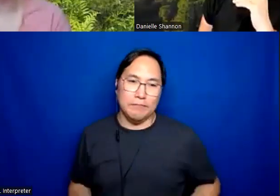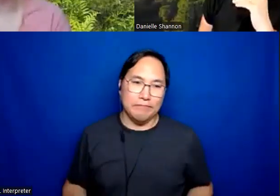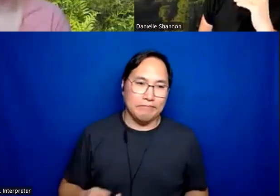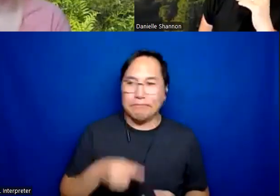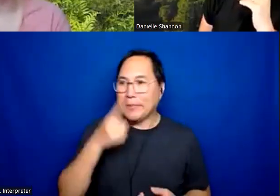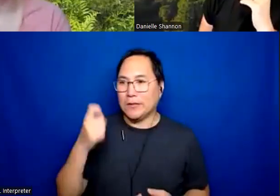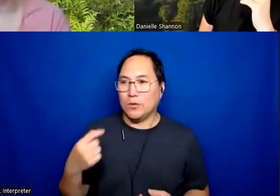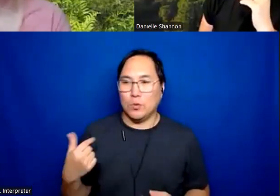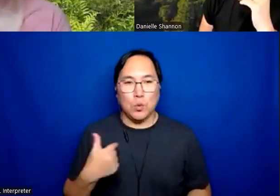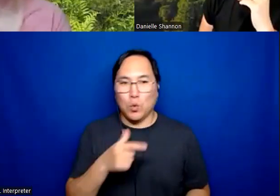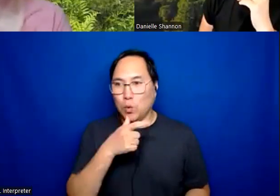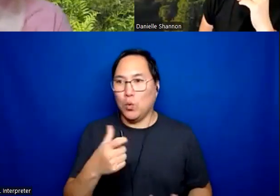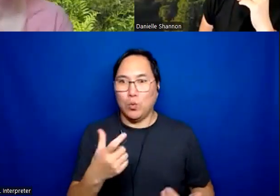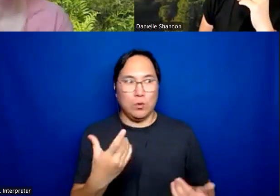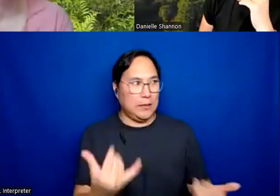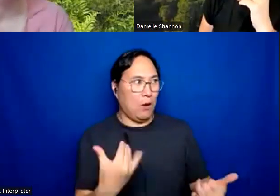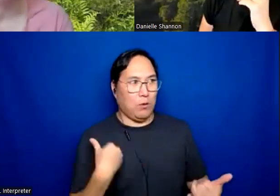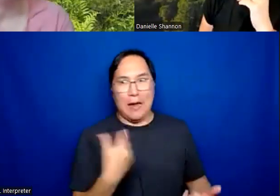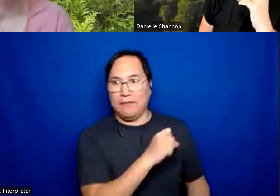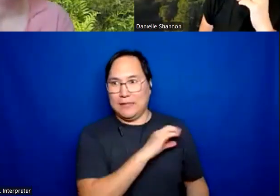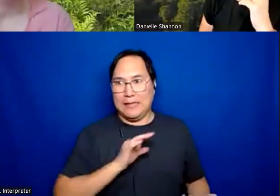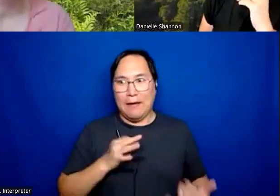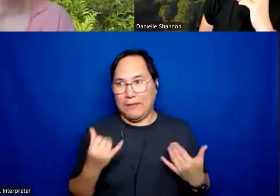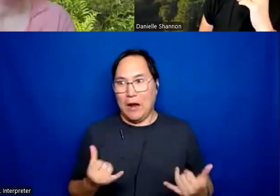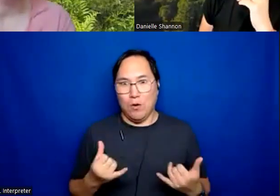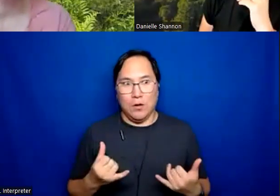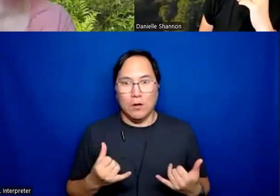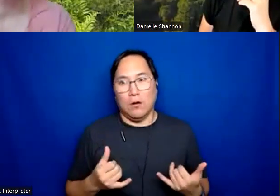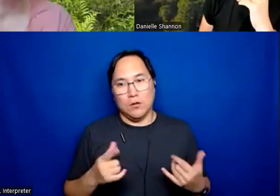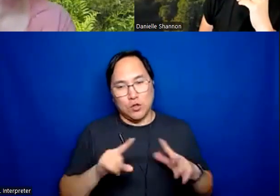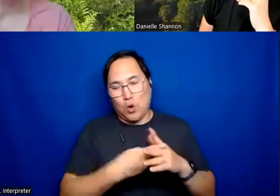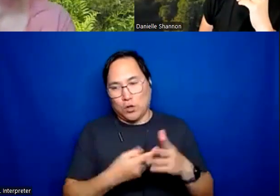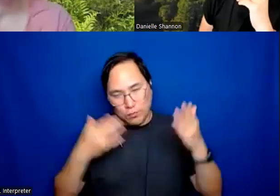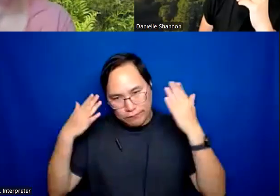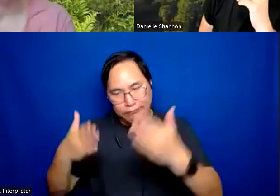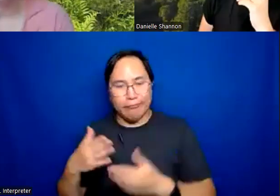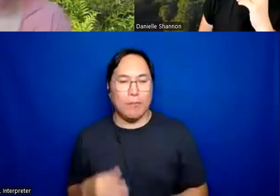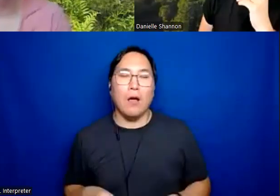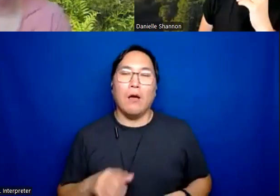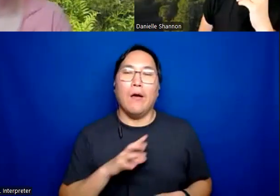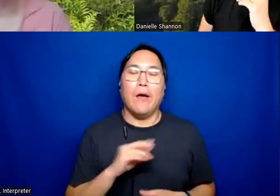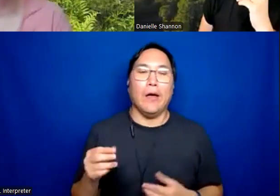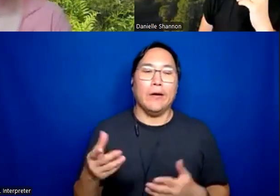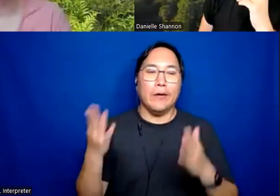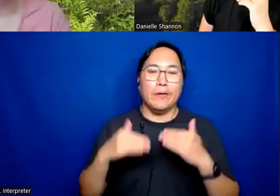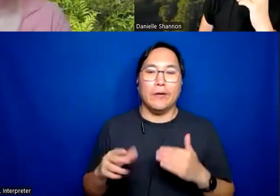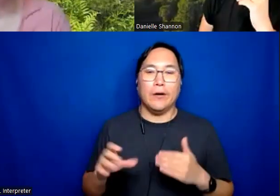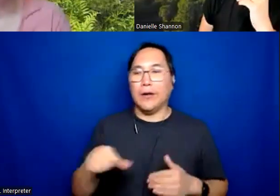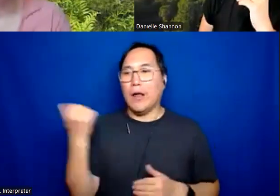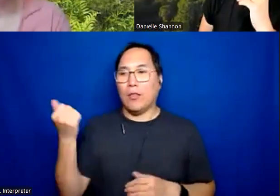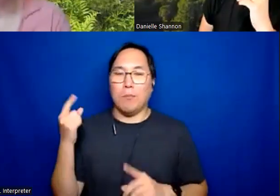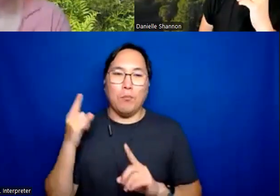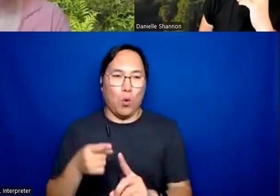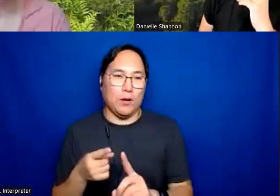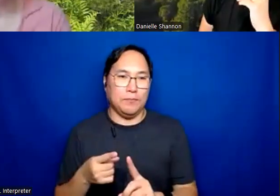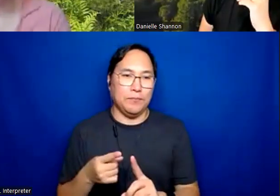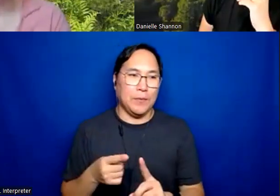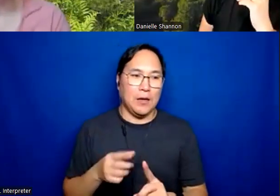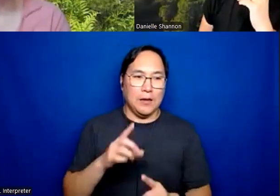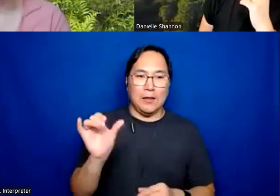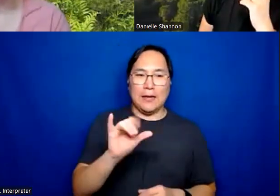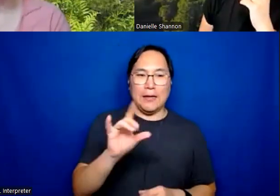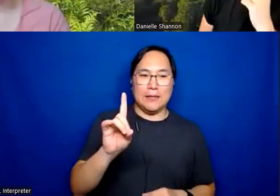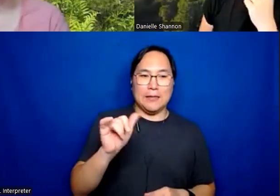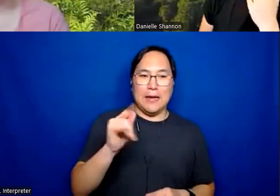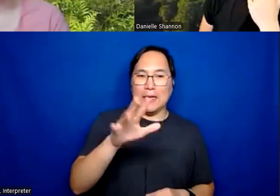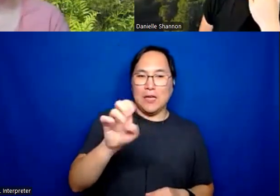of who we have on staff right now. And then I also sort of wanted to throw a point in there in response to what Danielle was saying. I